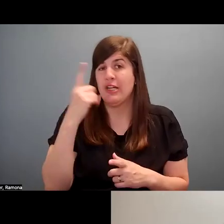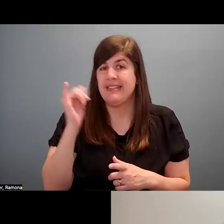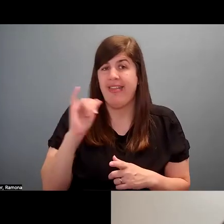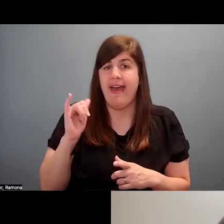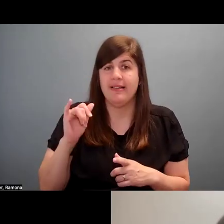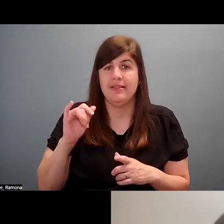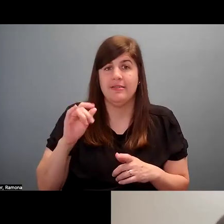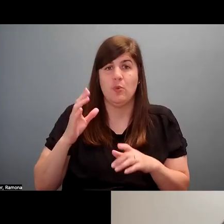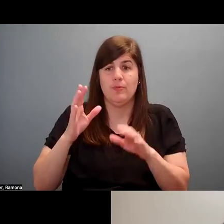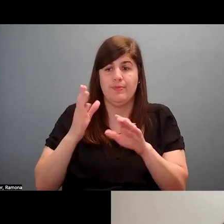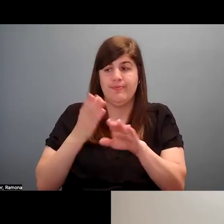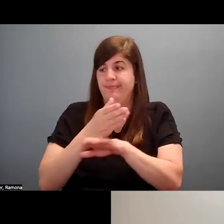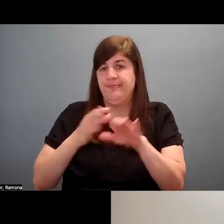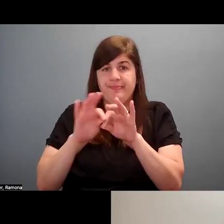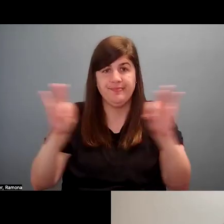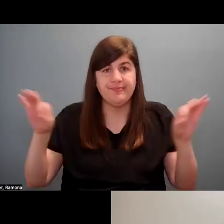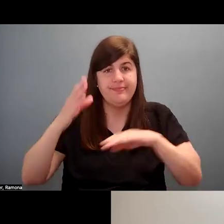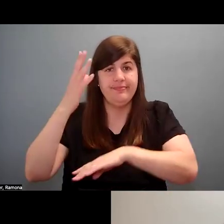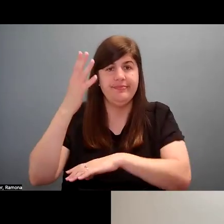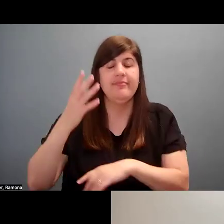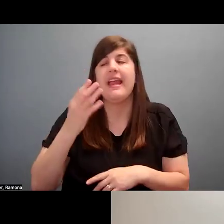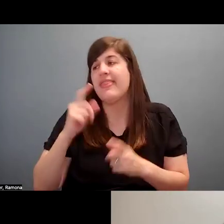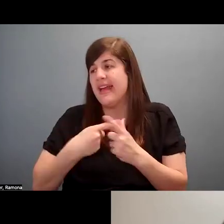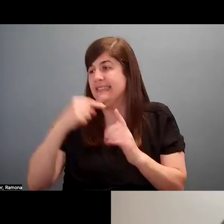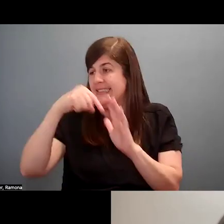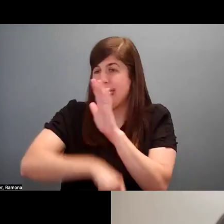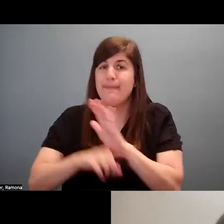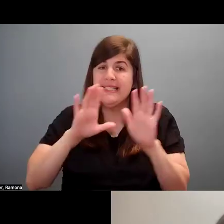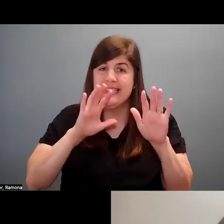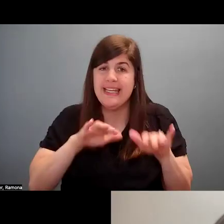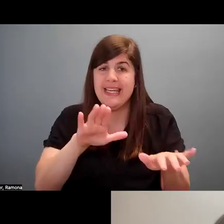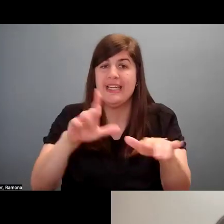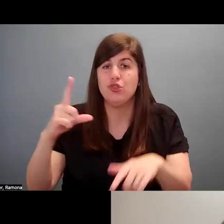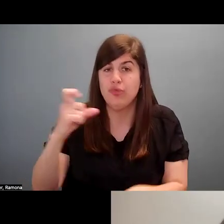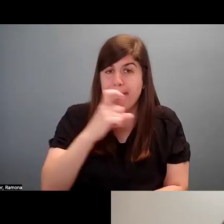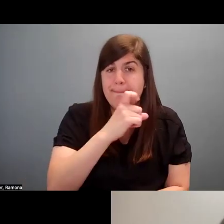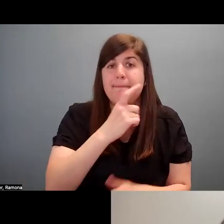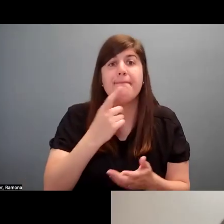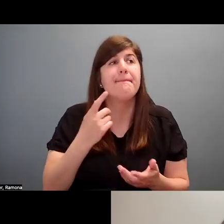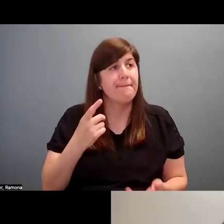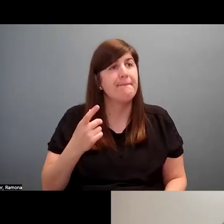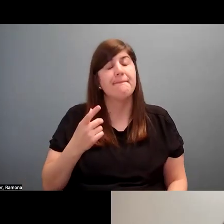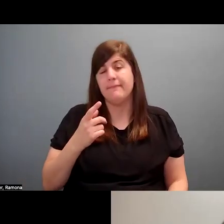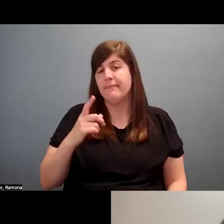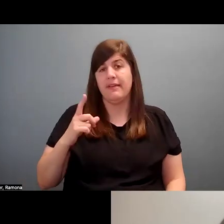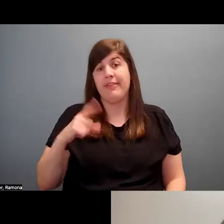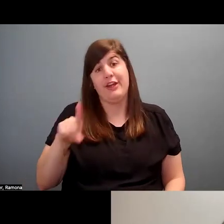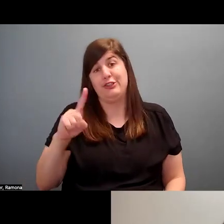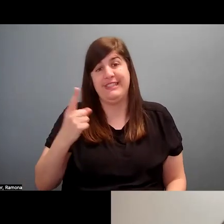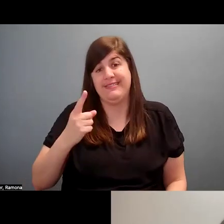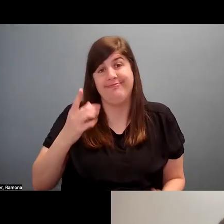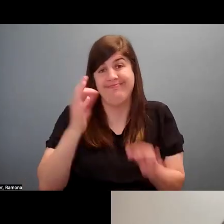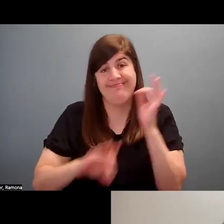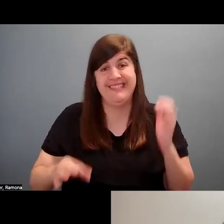and So then you have some deep sea shrimp that are just interesting. So